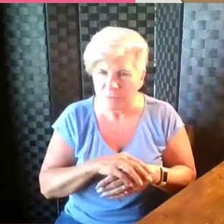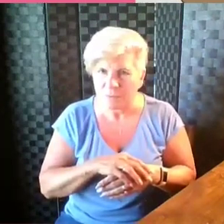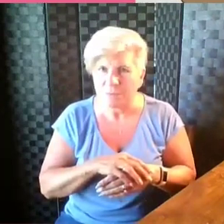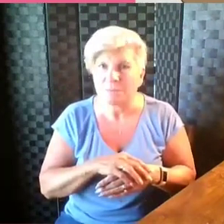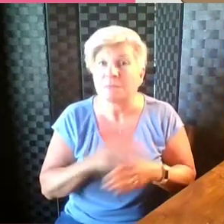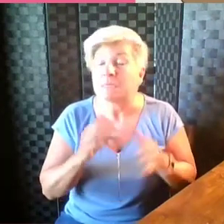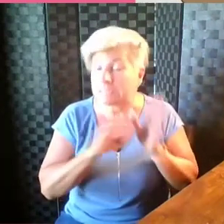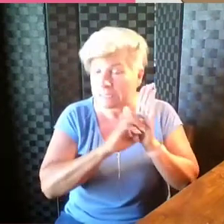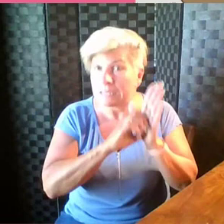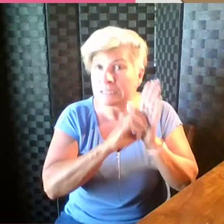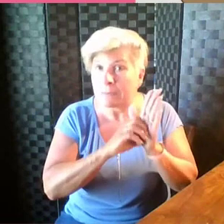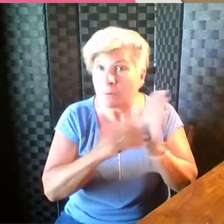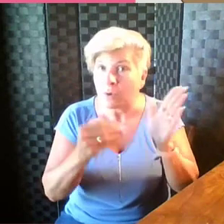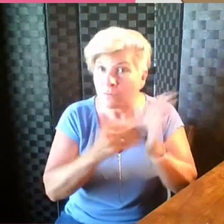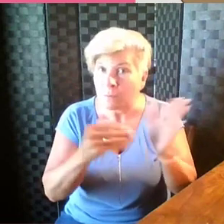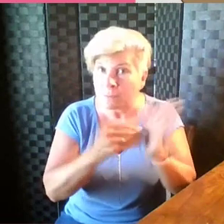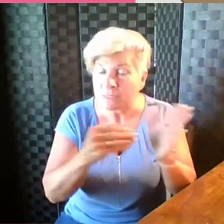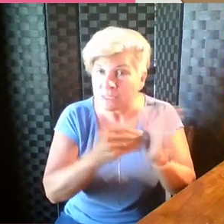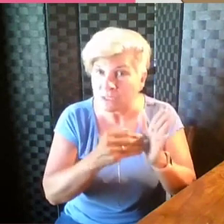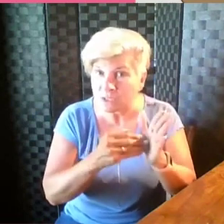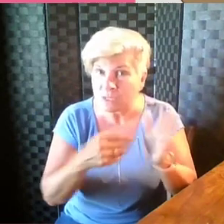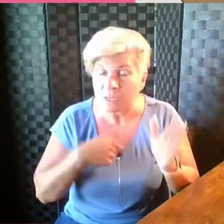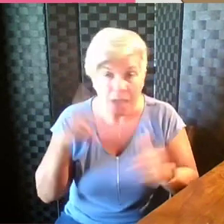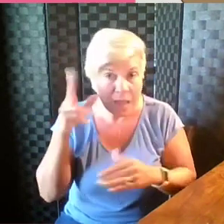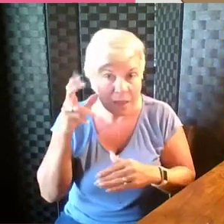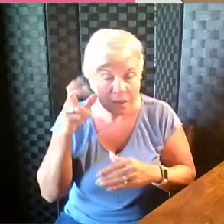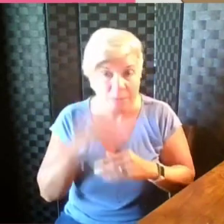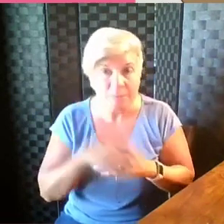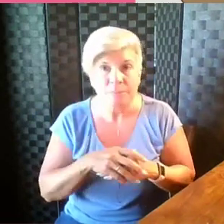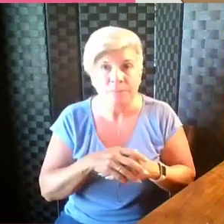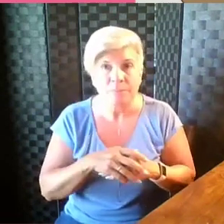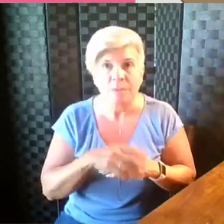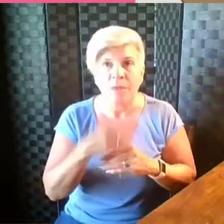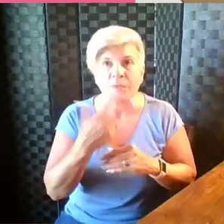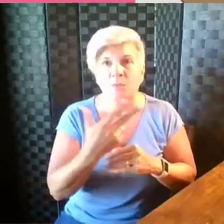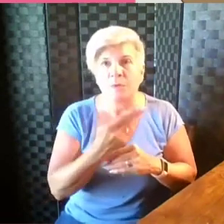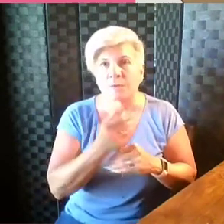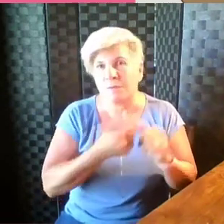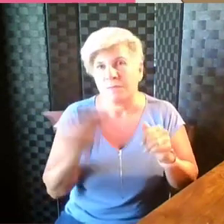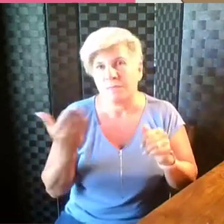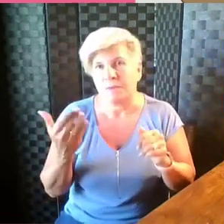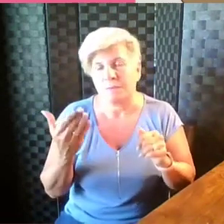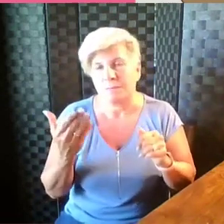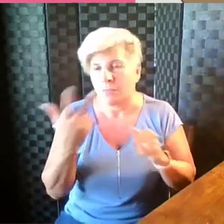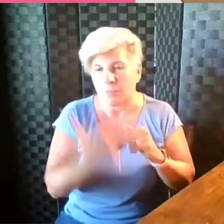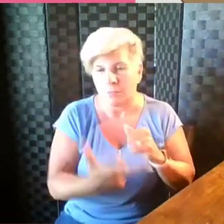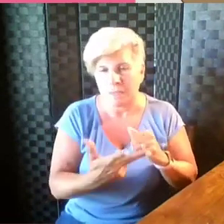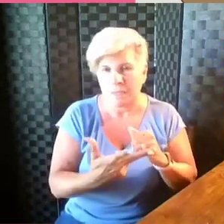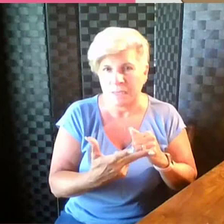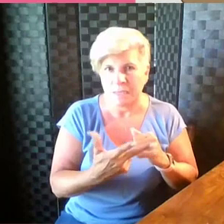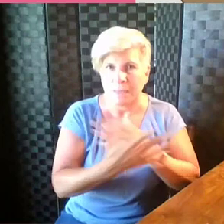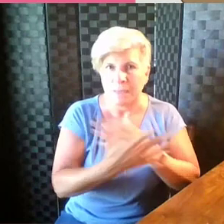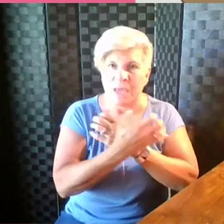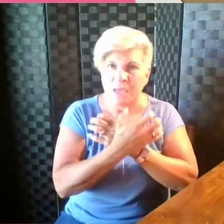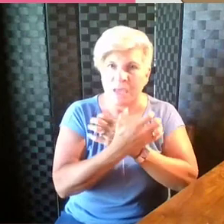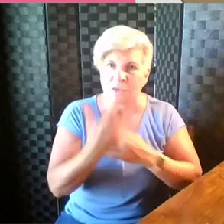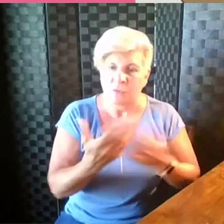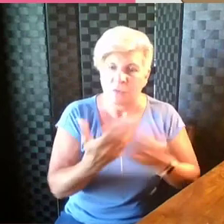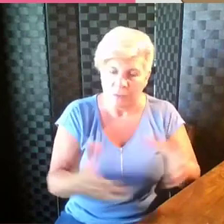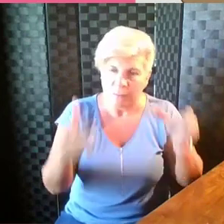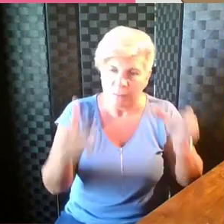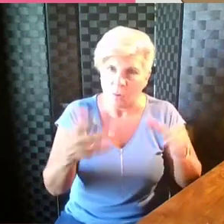this story were 3 of everything. There were 3 bears, 3 bowls of porridge, 3 chairs,